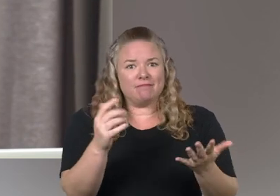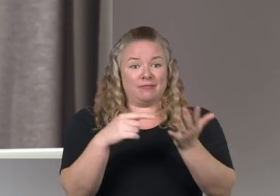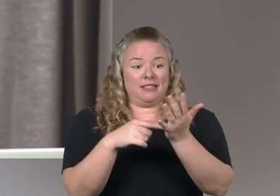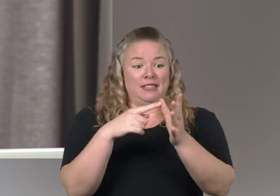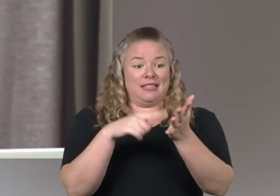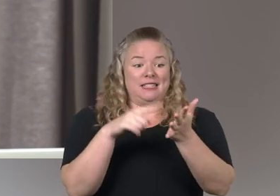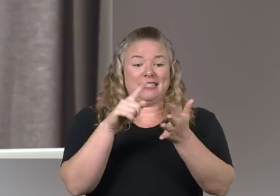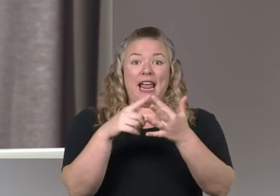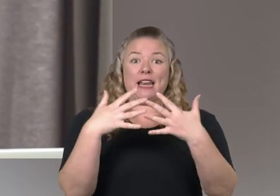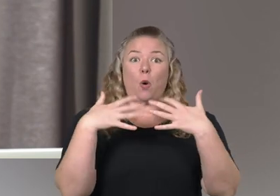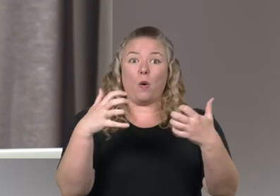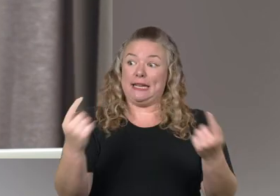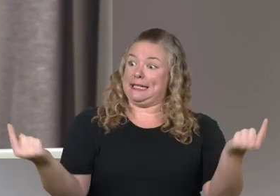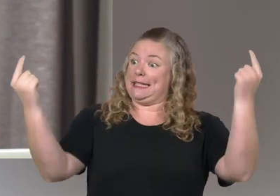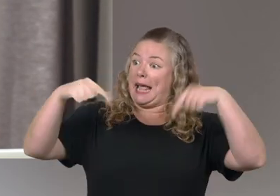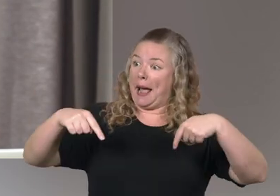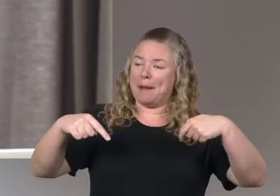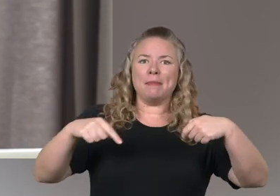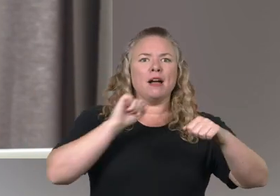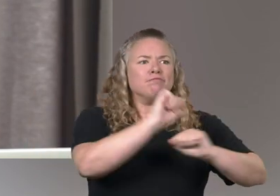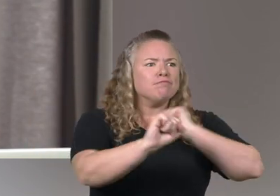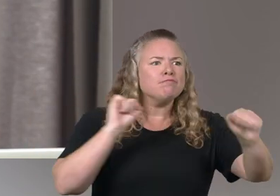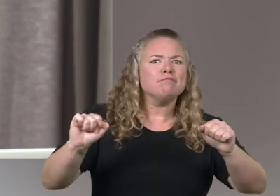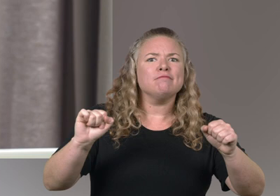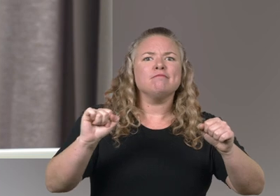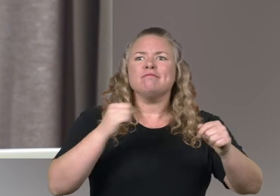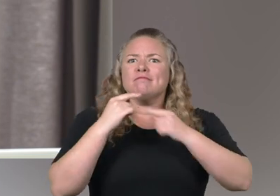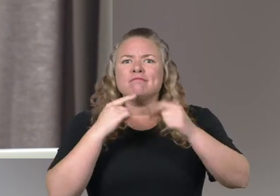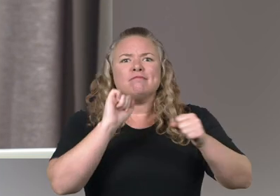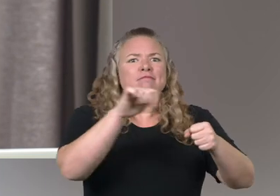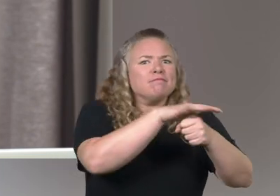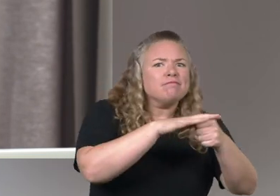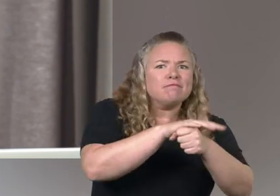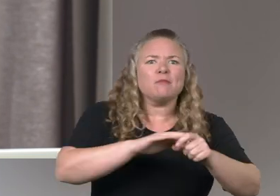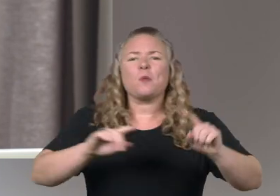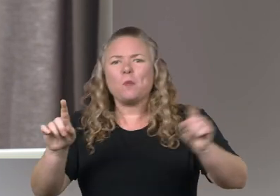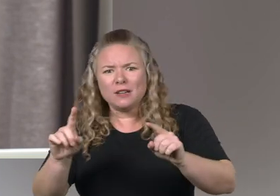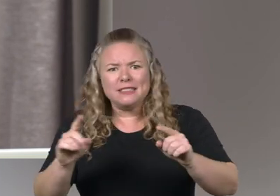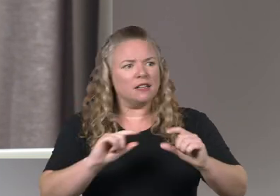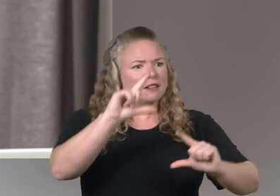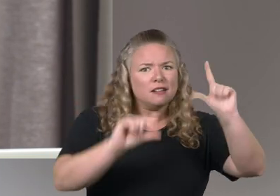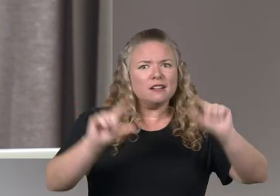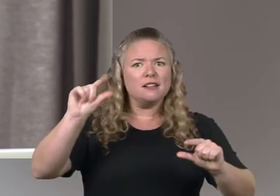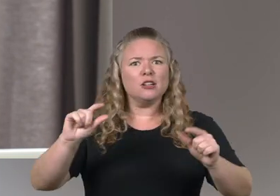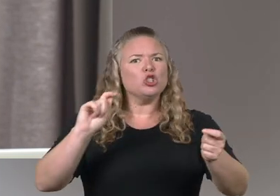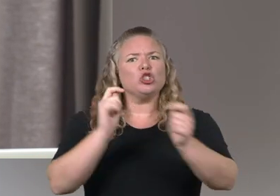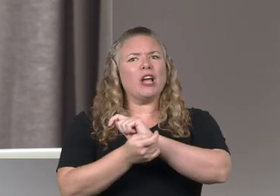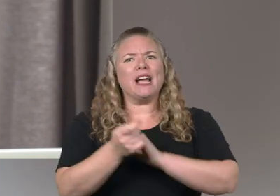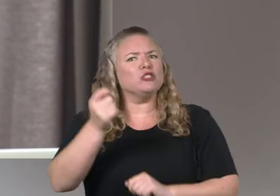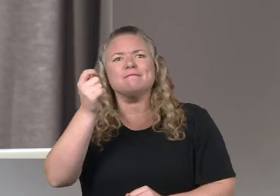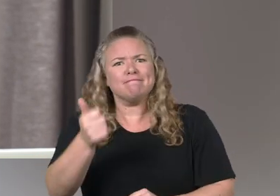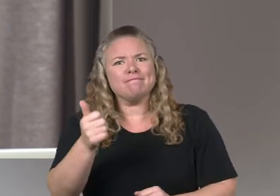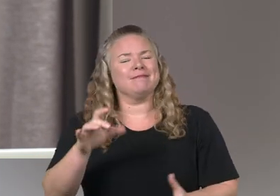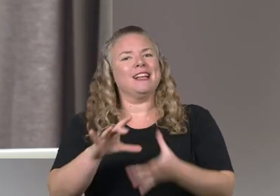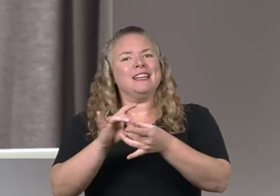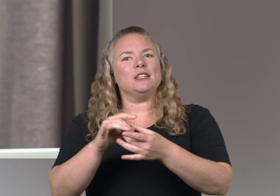looking at three particular areas of question, which was why, fundamentally, the demographic of Tate's